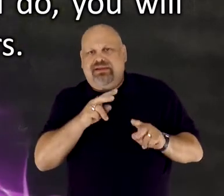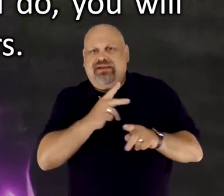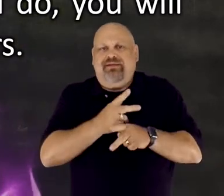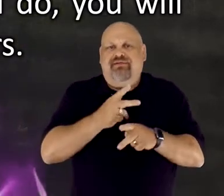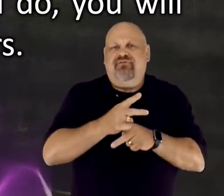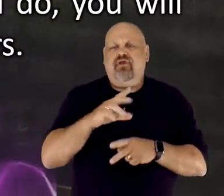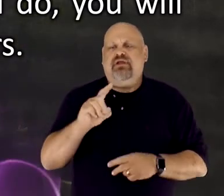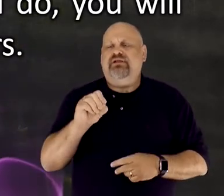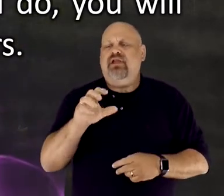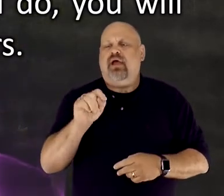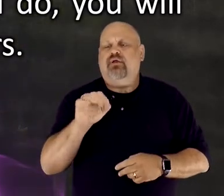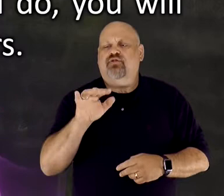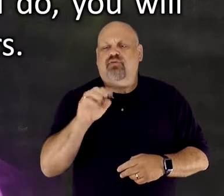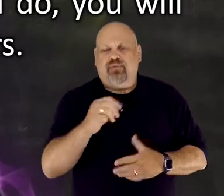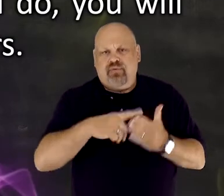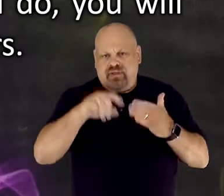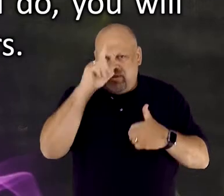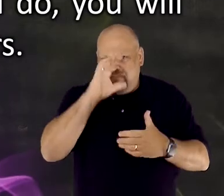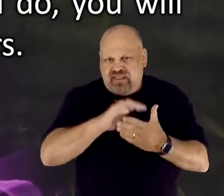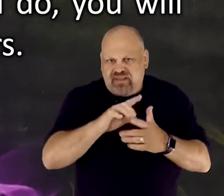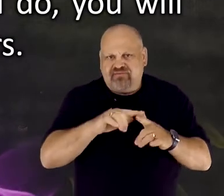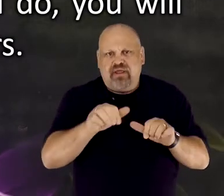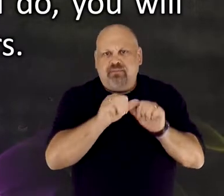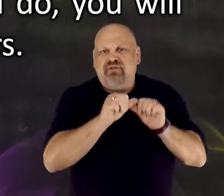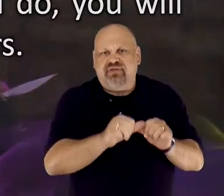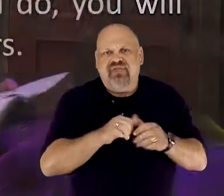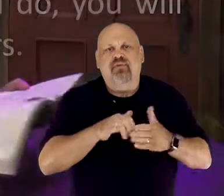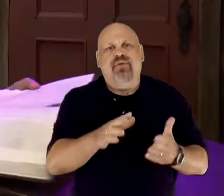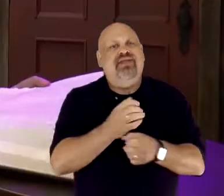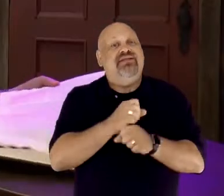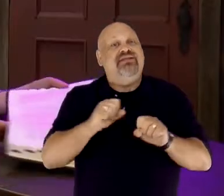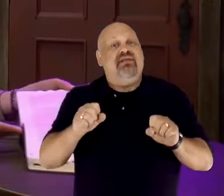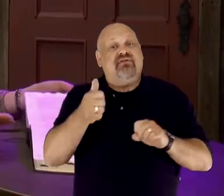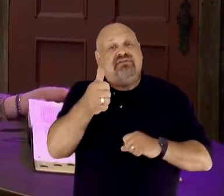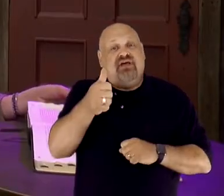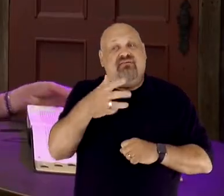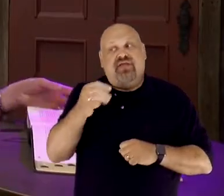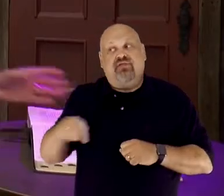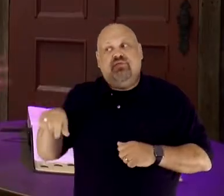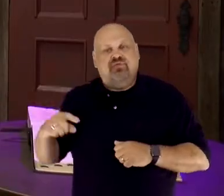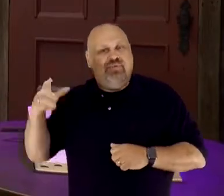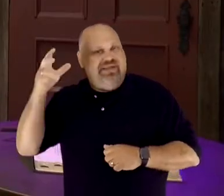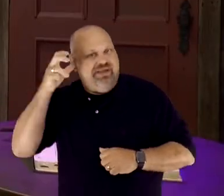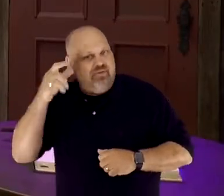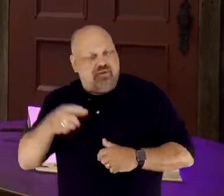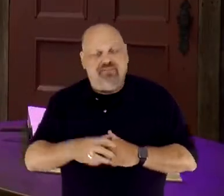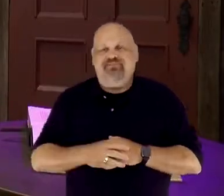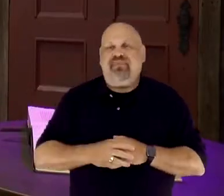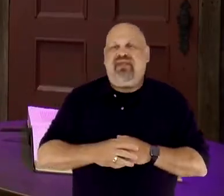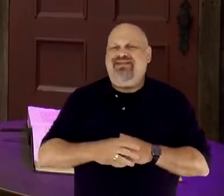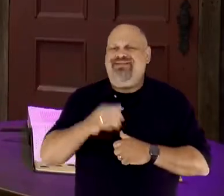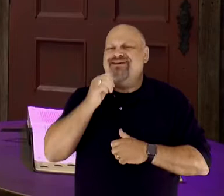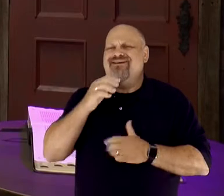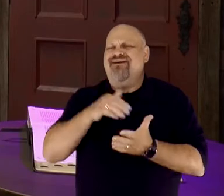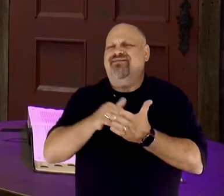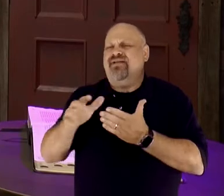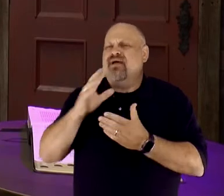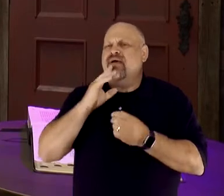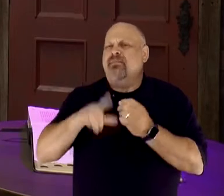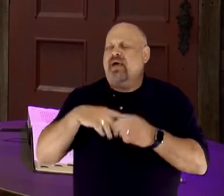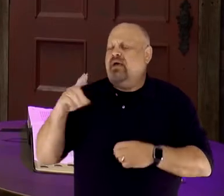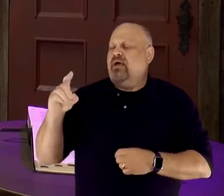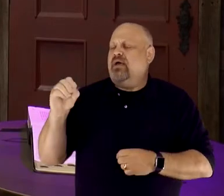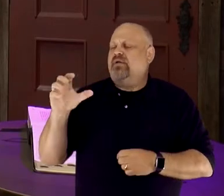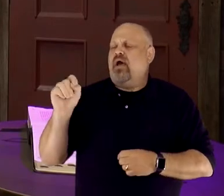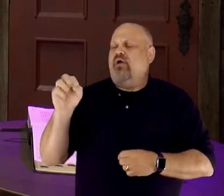if you do, you will save both yourself and your hearers." You know, it's not often that we talk about doctrine or you throw out that